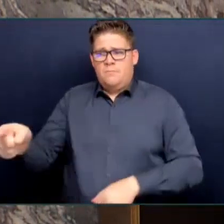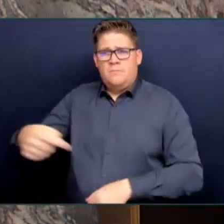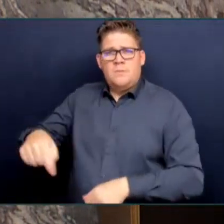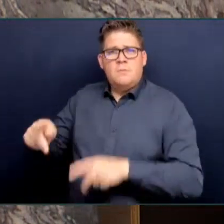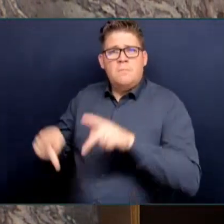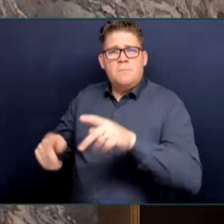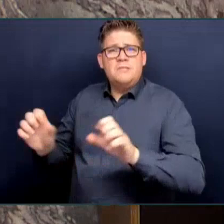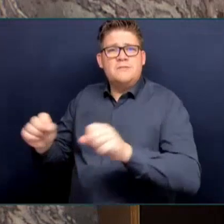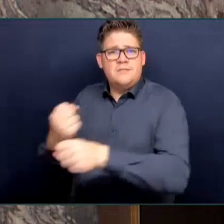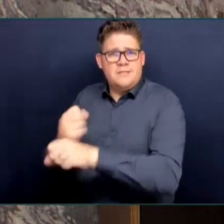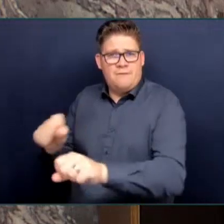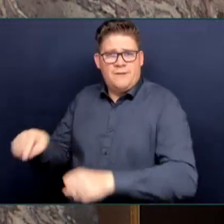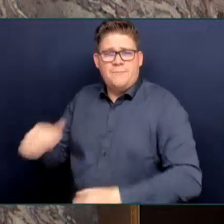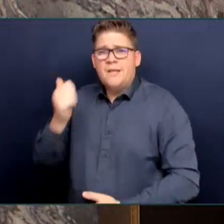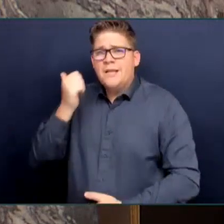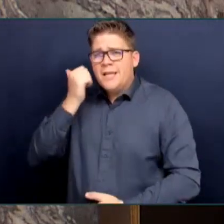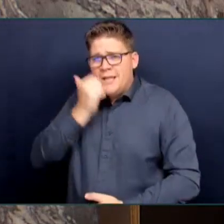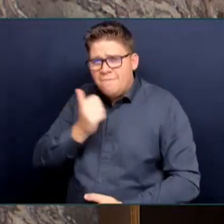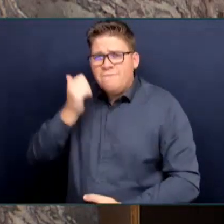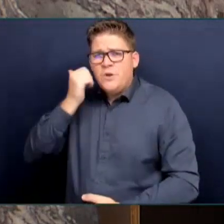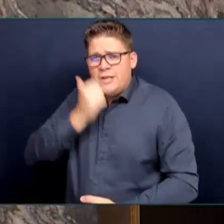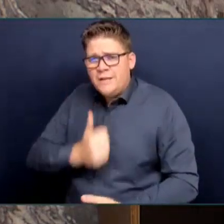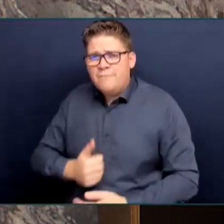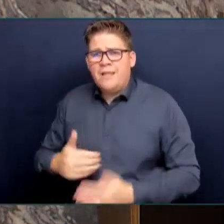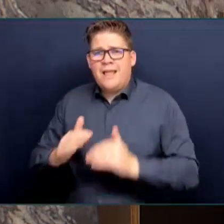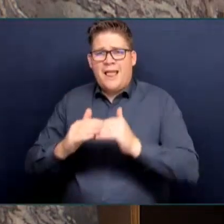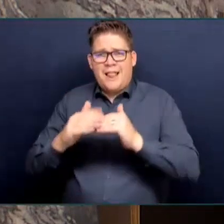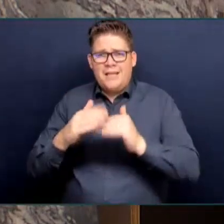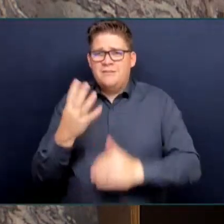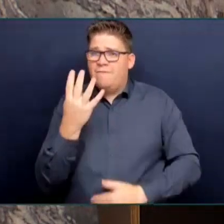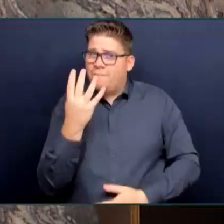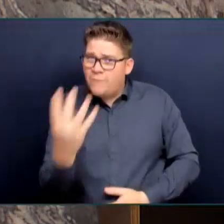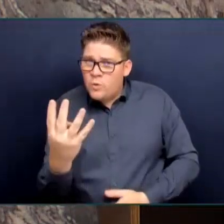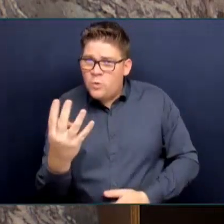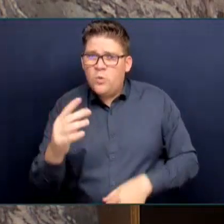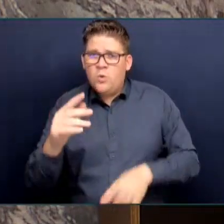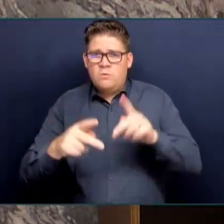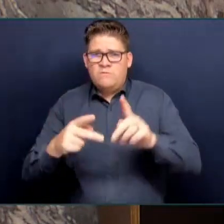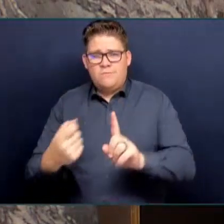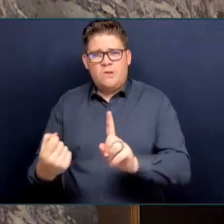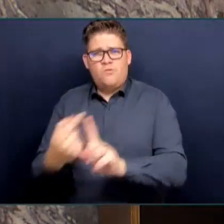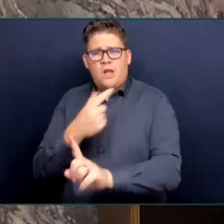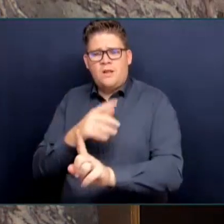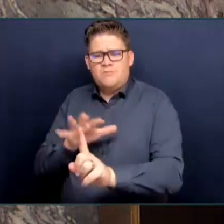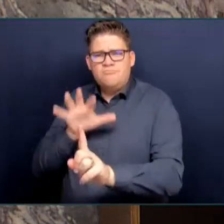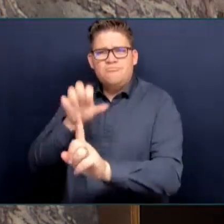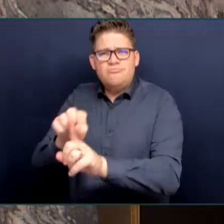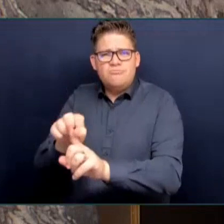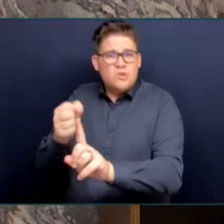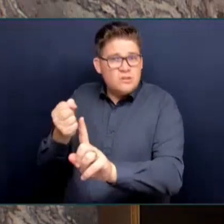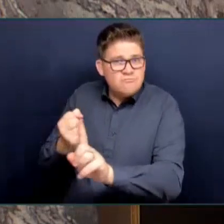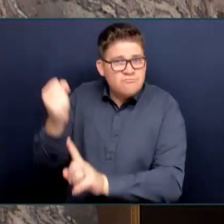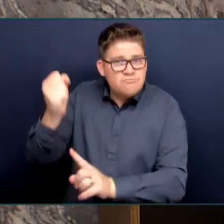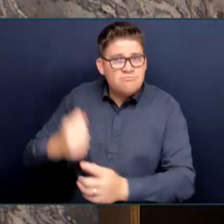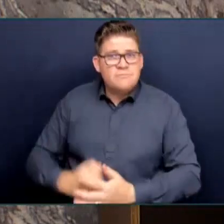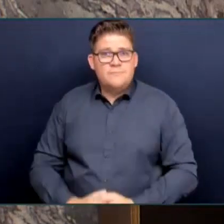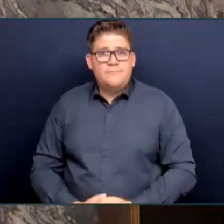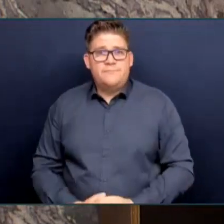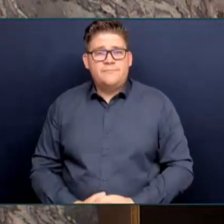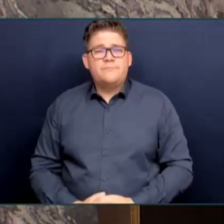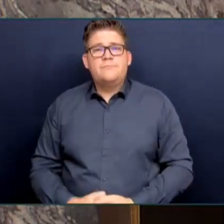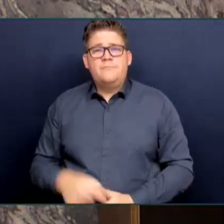weekend, prolific offender Glenn Aslan attacked a mother and her 13-month-old child, deliberately spitting on the child in the